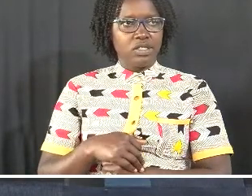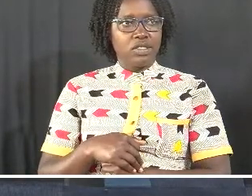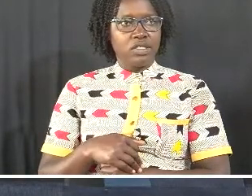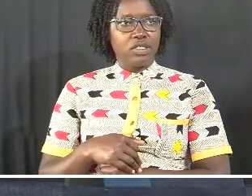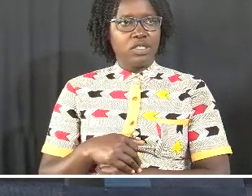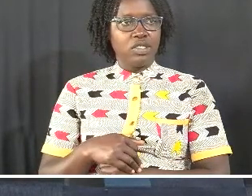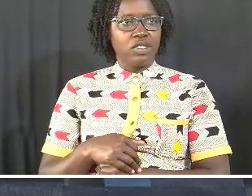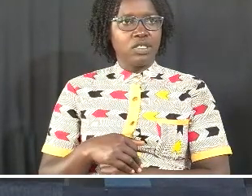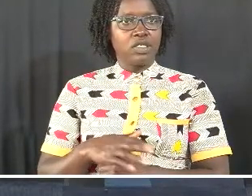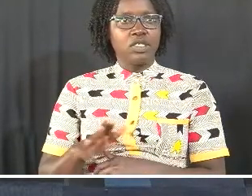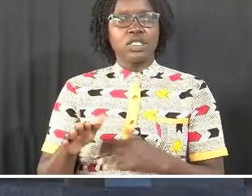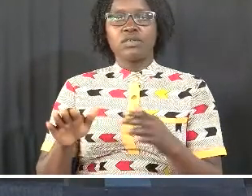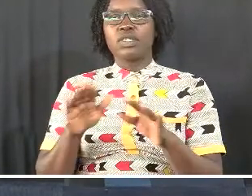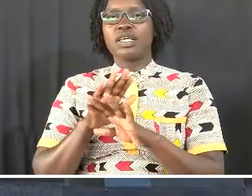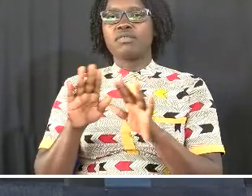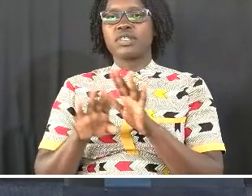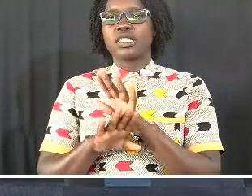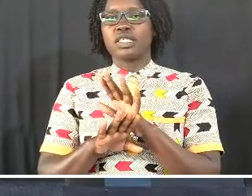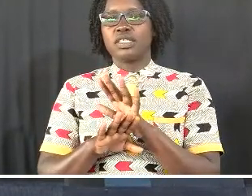With all